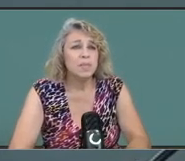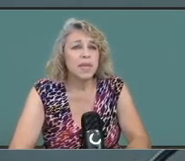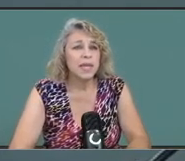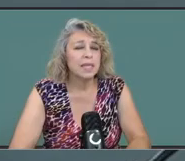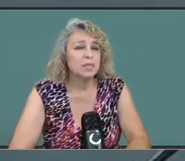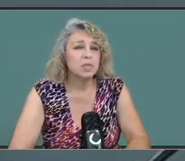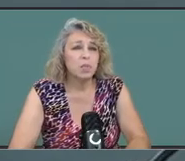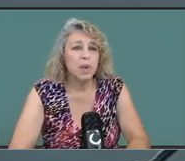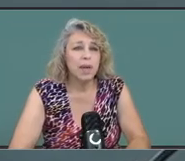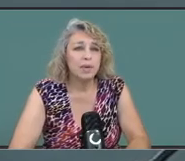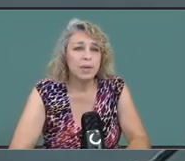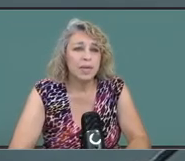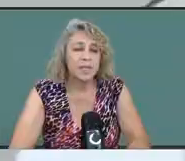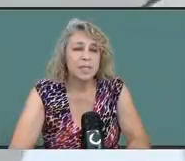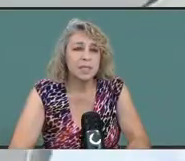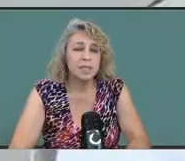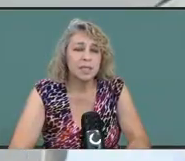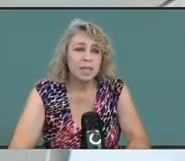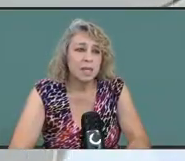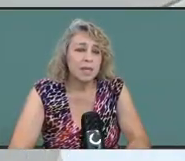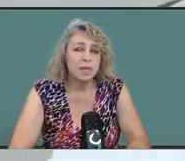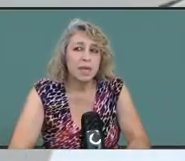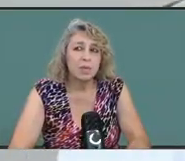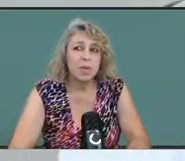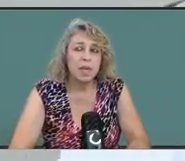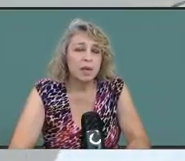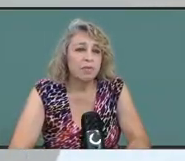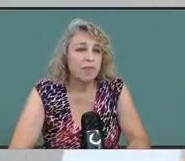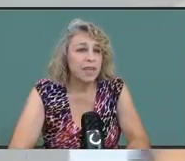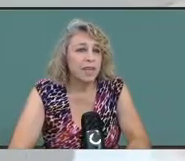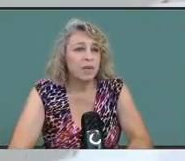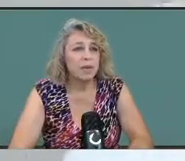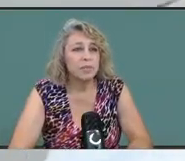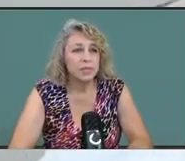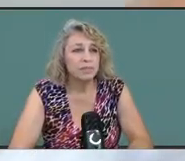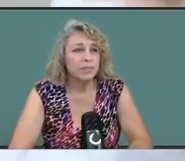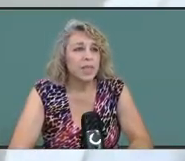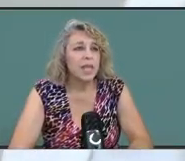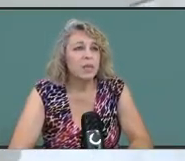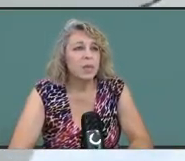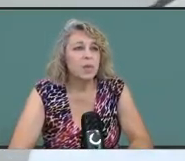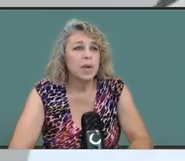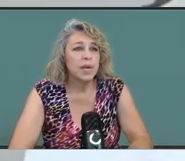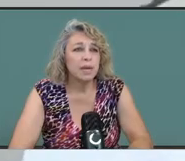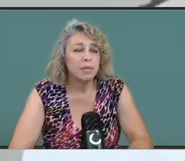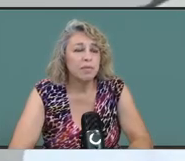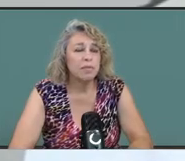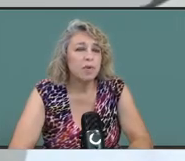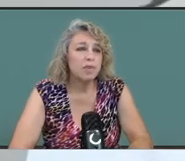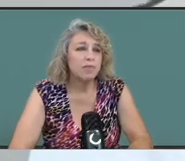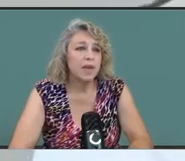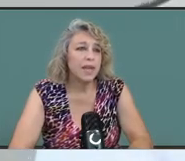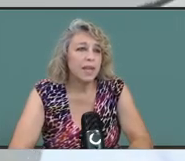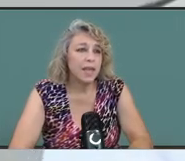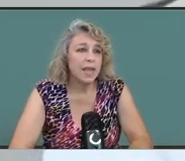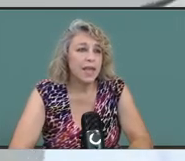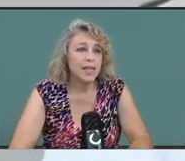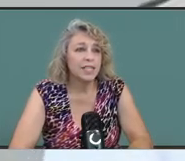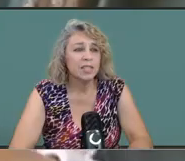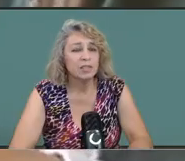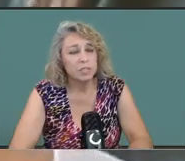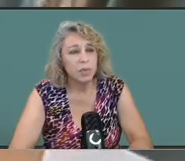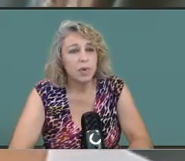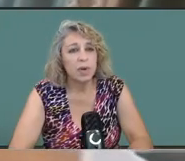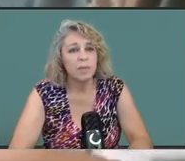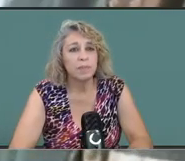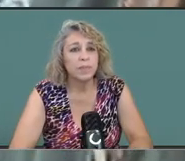what's making us so proud is that we are fighting corruption, and we want to fortify and